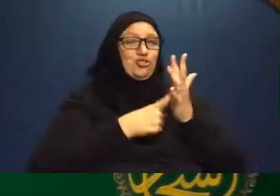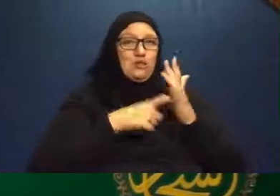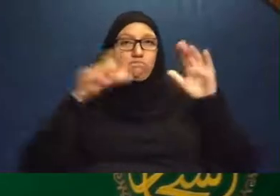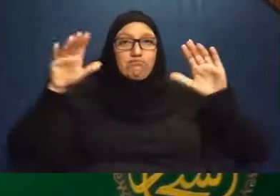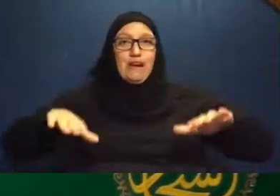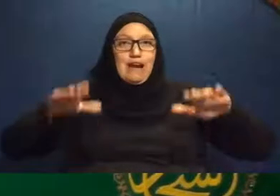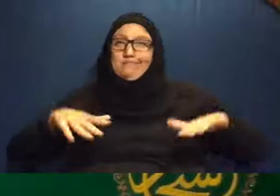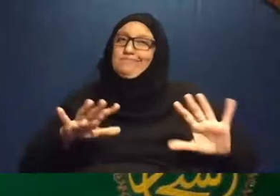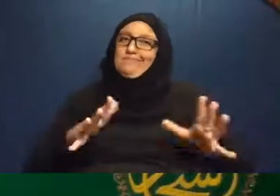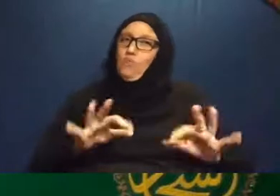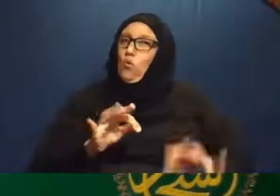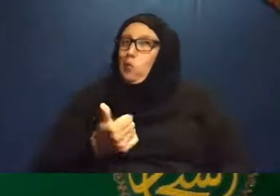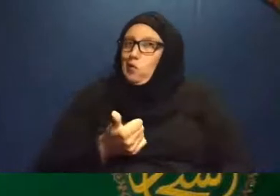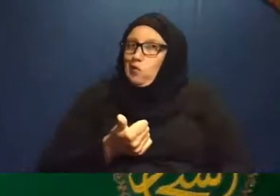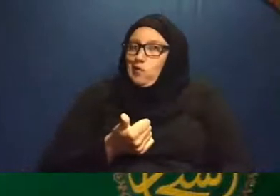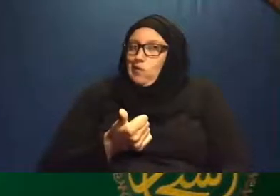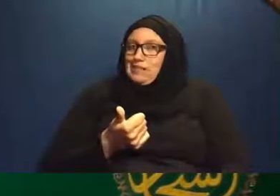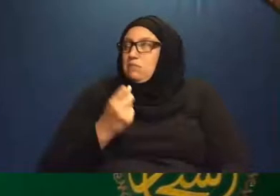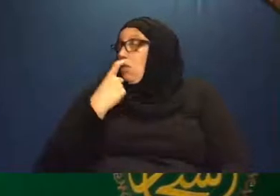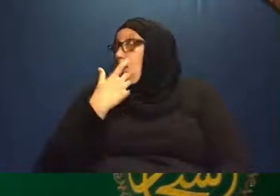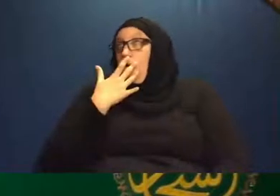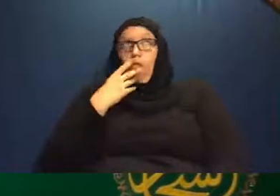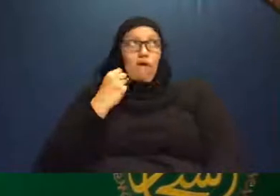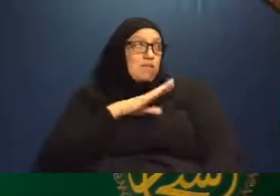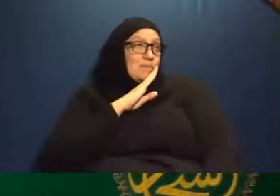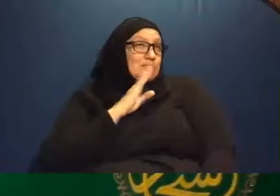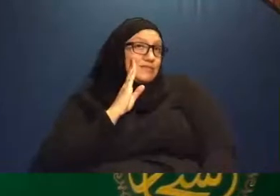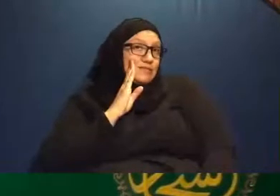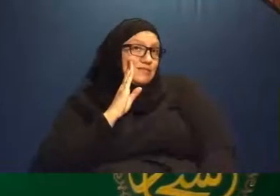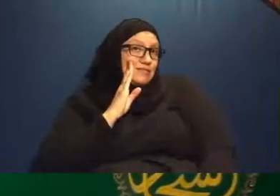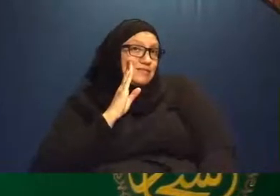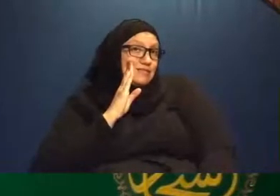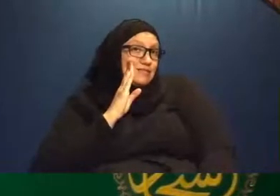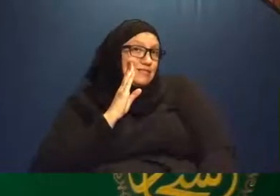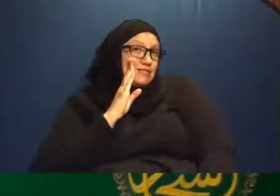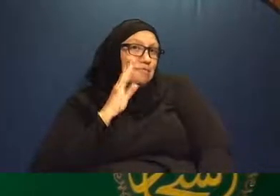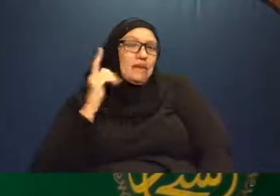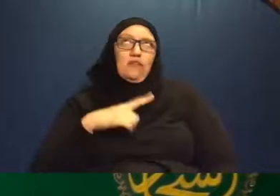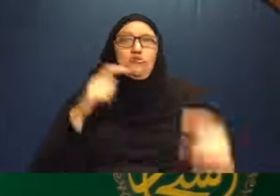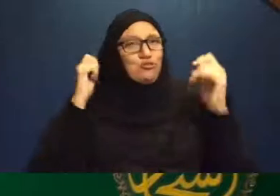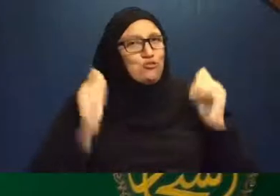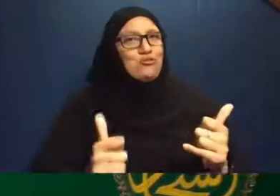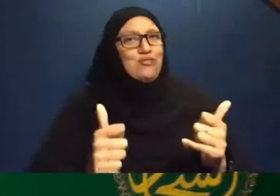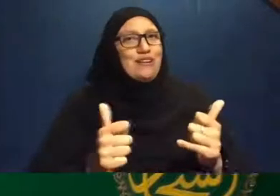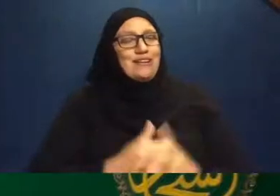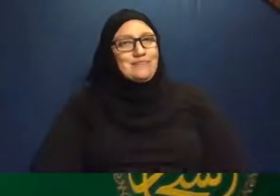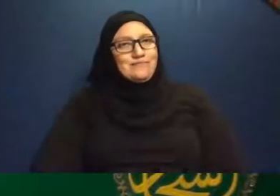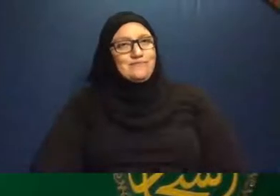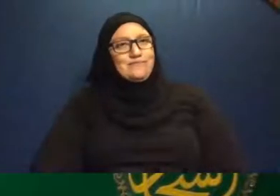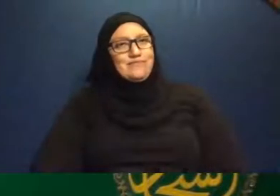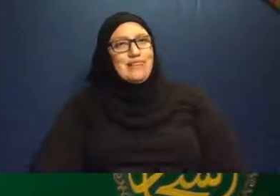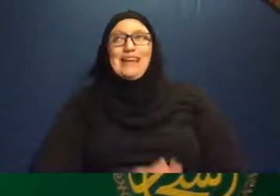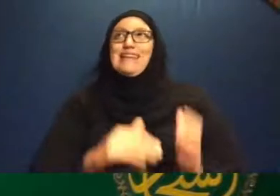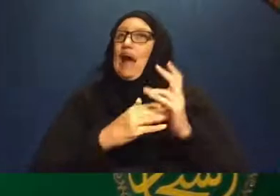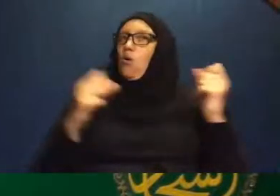especially summertime. Now we are entering winter, it makes it a little bit easier, though the challenge of cold weather is still there.